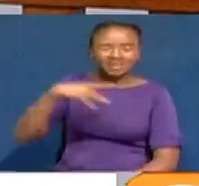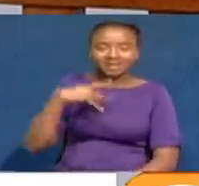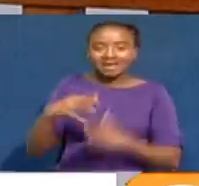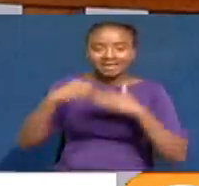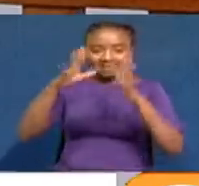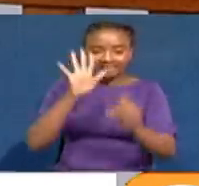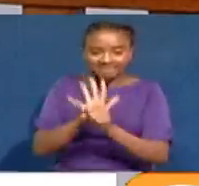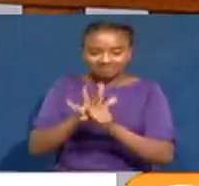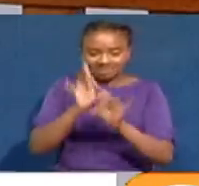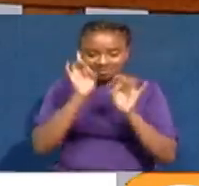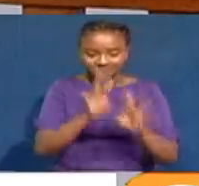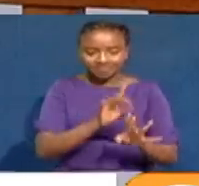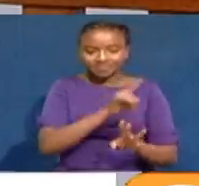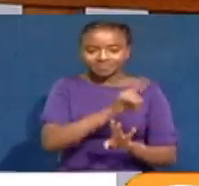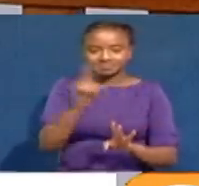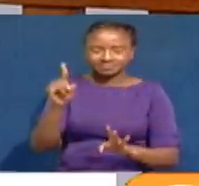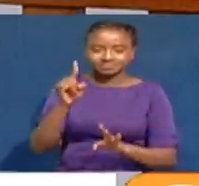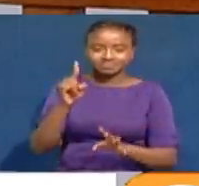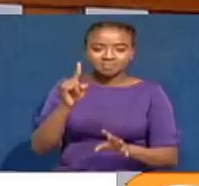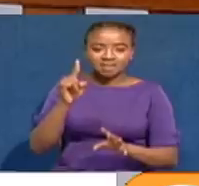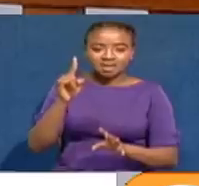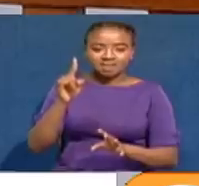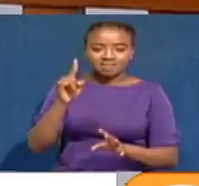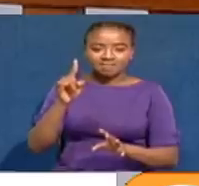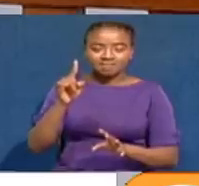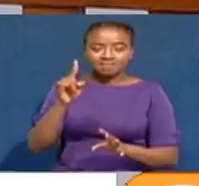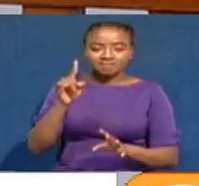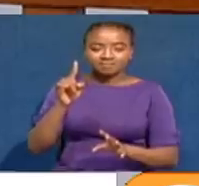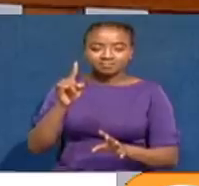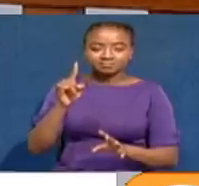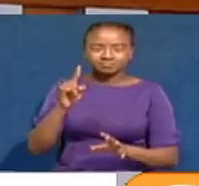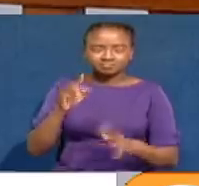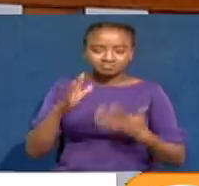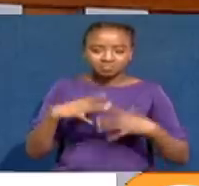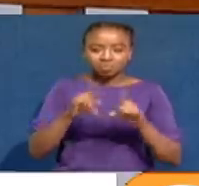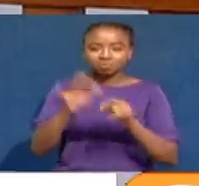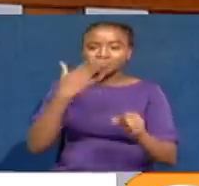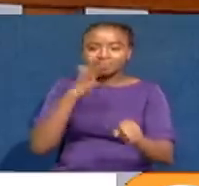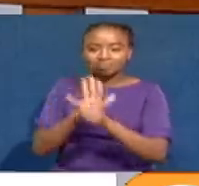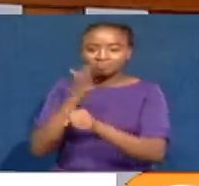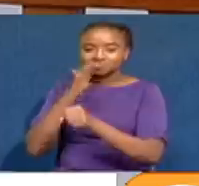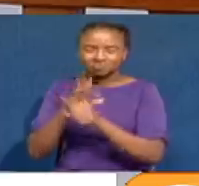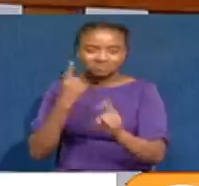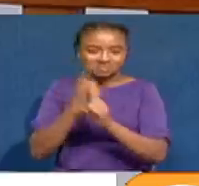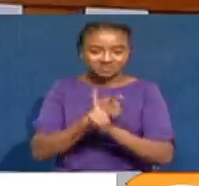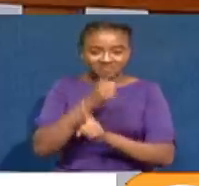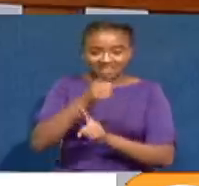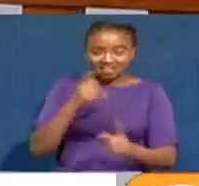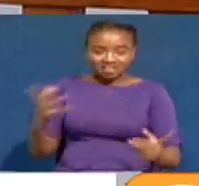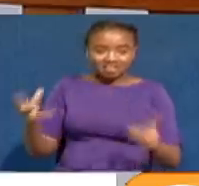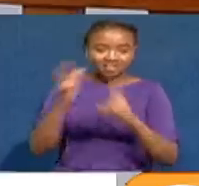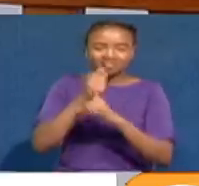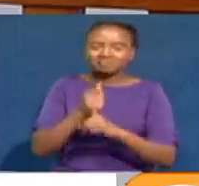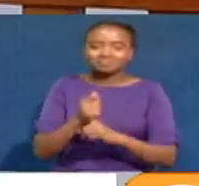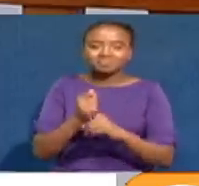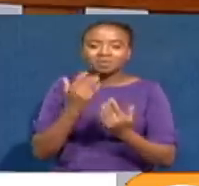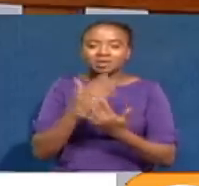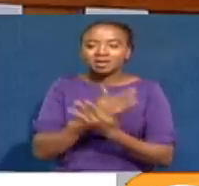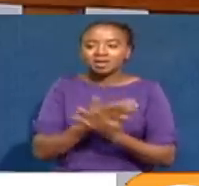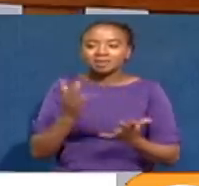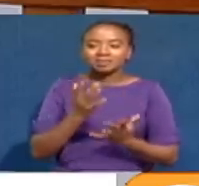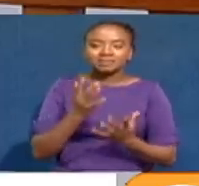electorate, whereby the leaders did not intend to fulfill any of the promises. They just were hanging on whoever helped them